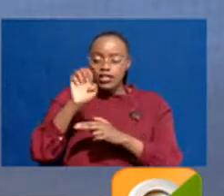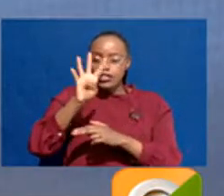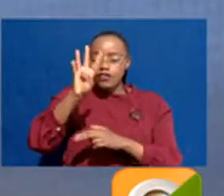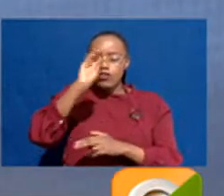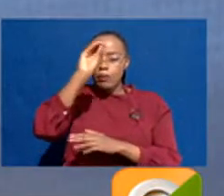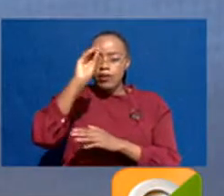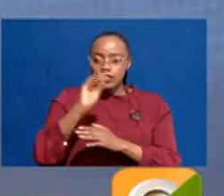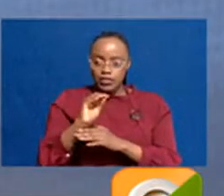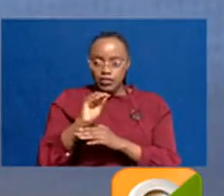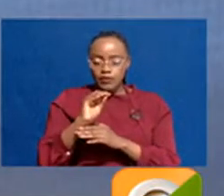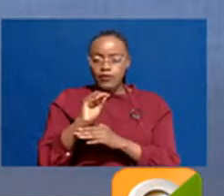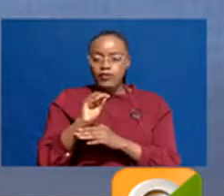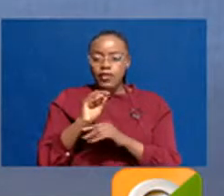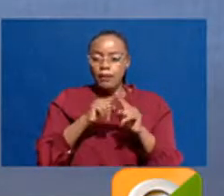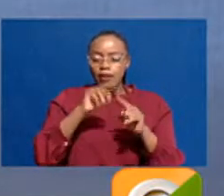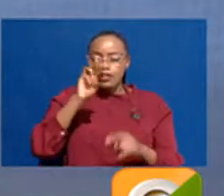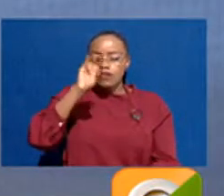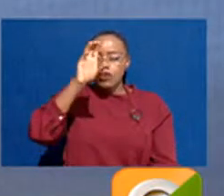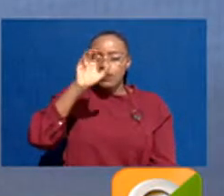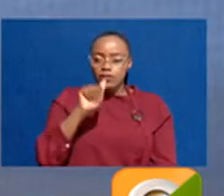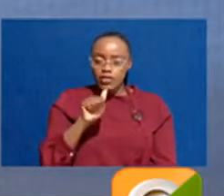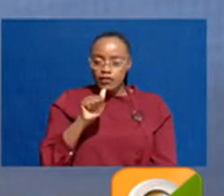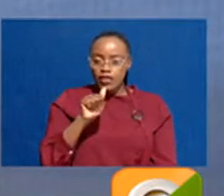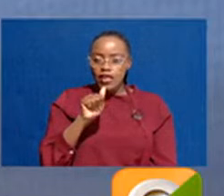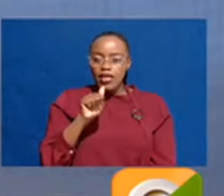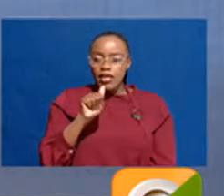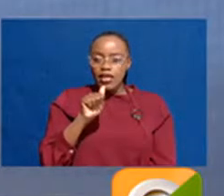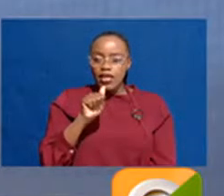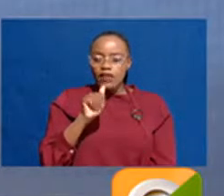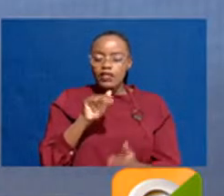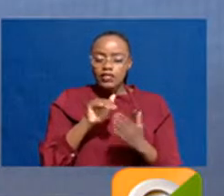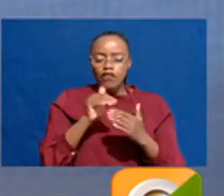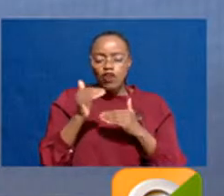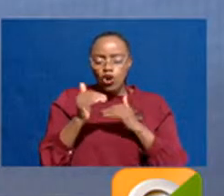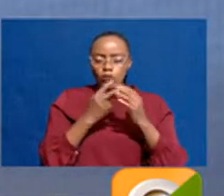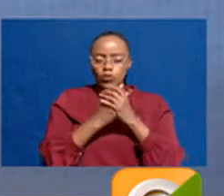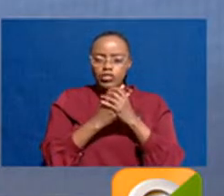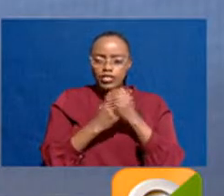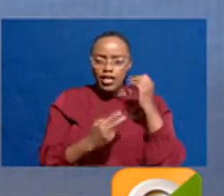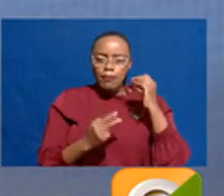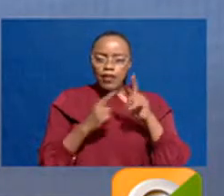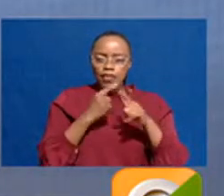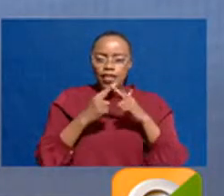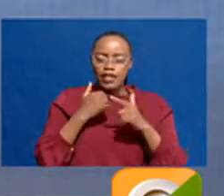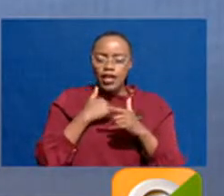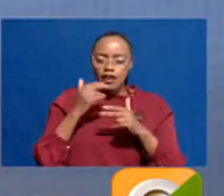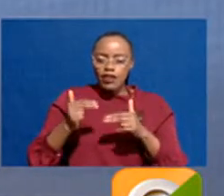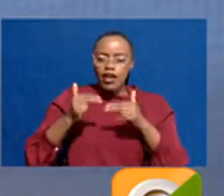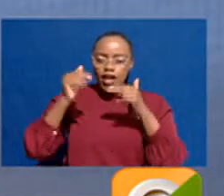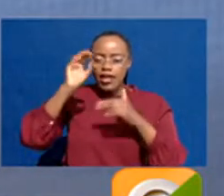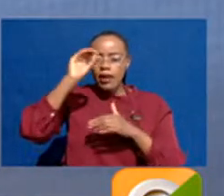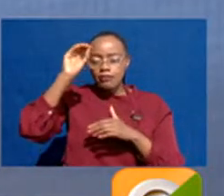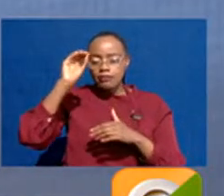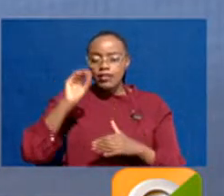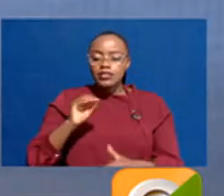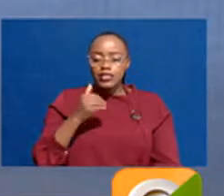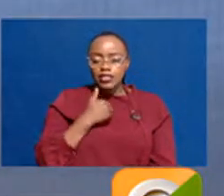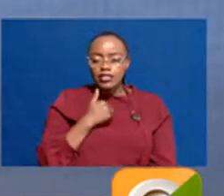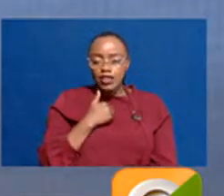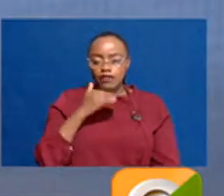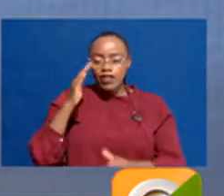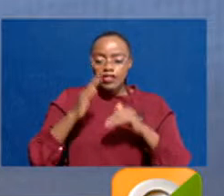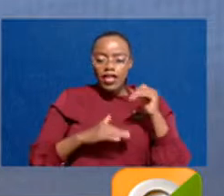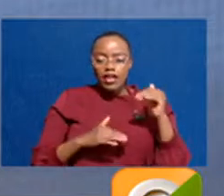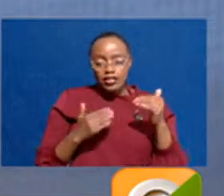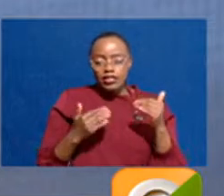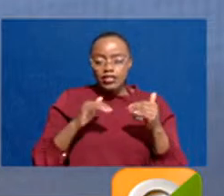4%, mm-hmm. right? For the MCAs, it is actually almost double that. Mm-hmm. So they got a higher percentage than the